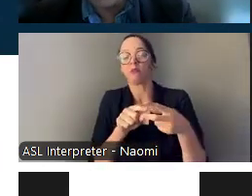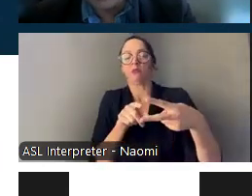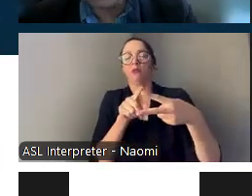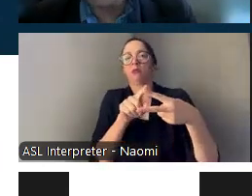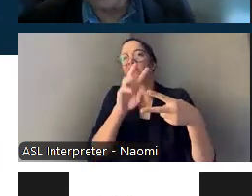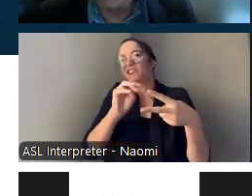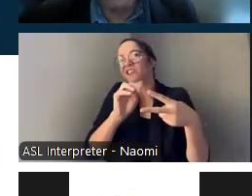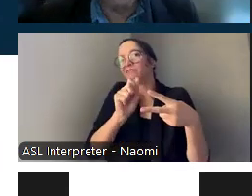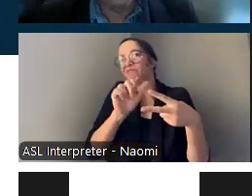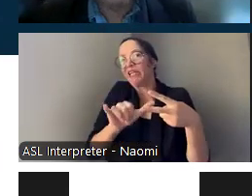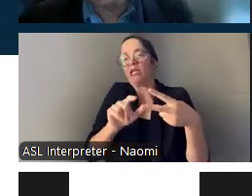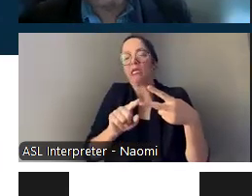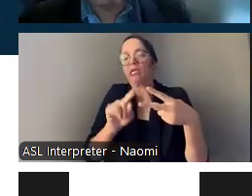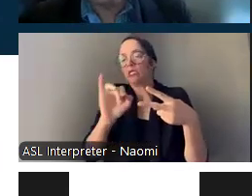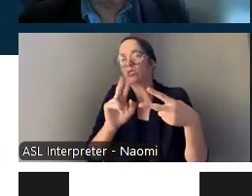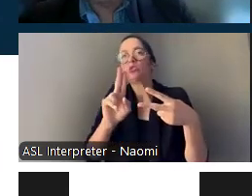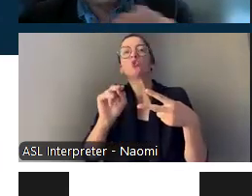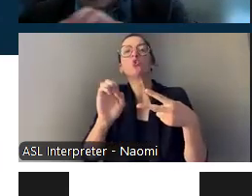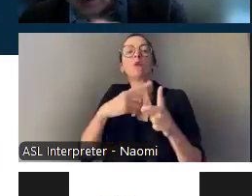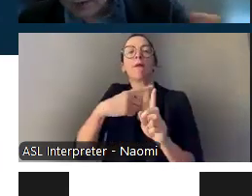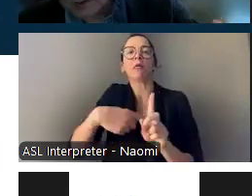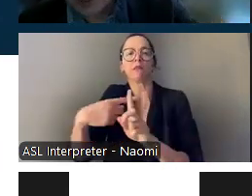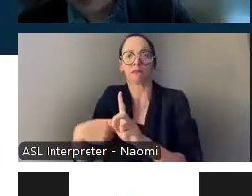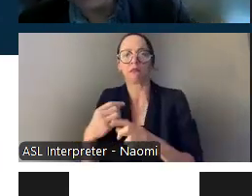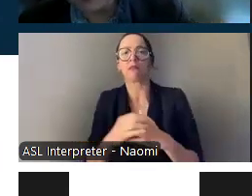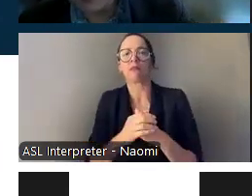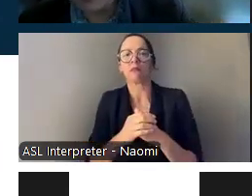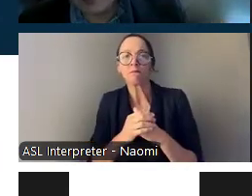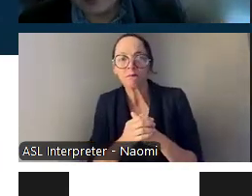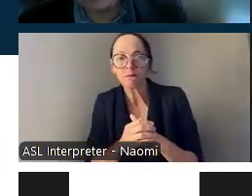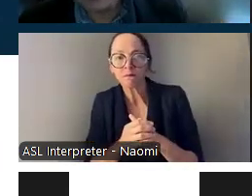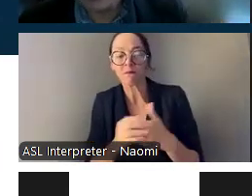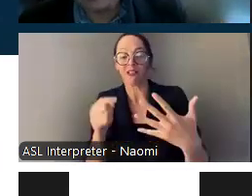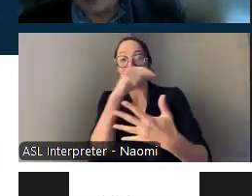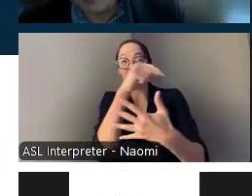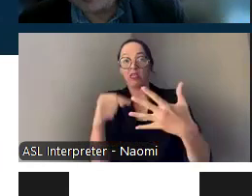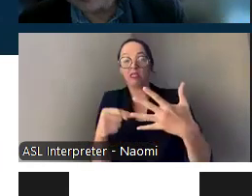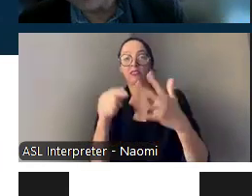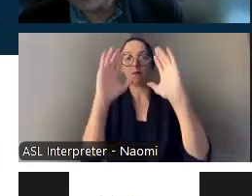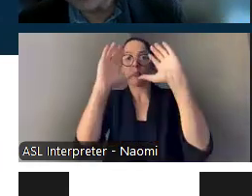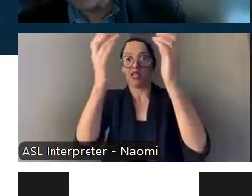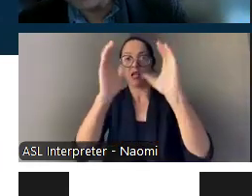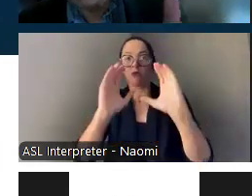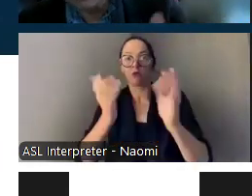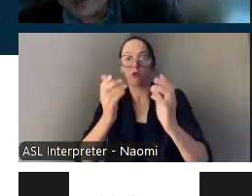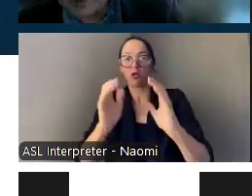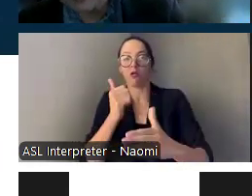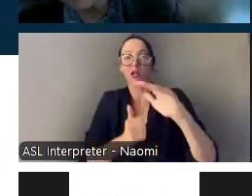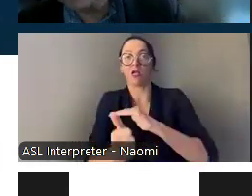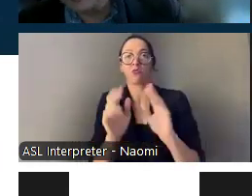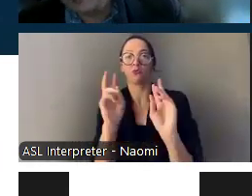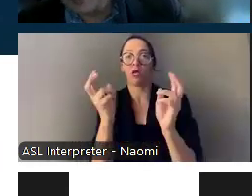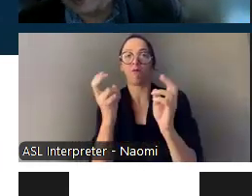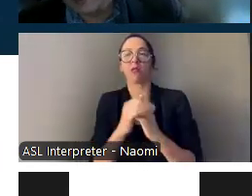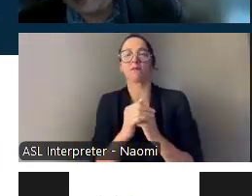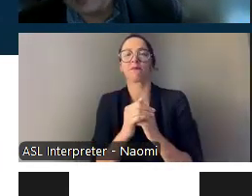grouped together more logically under a topic. So I'm not going to go into detail with any of